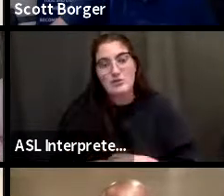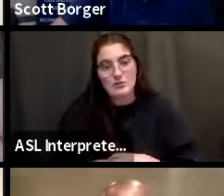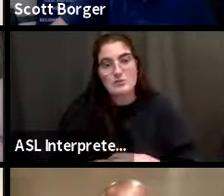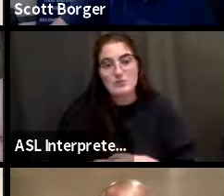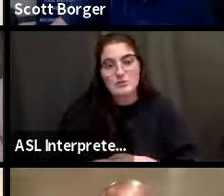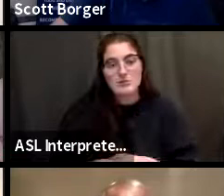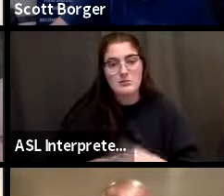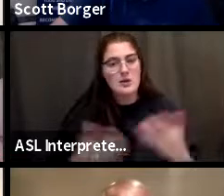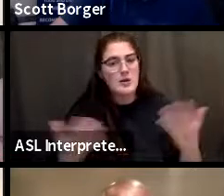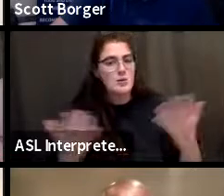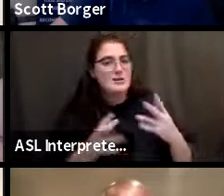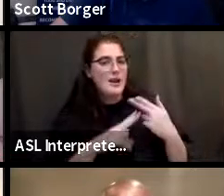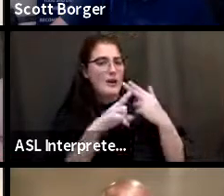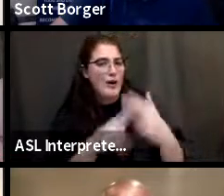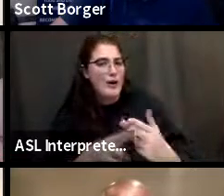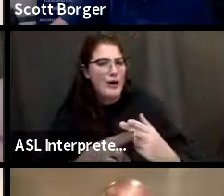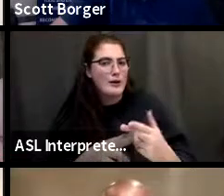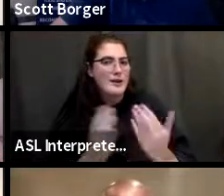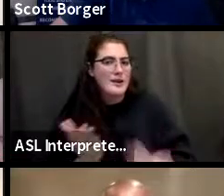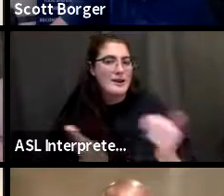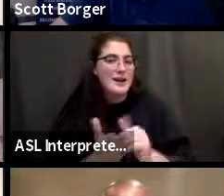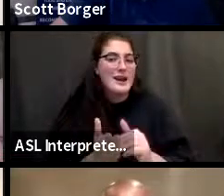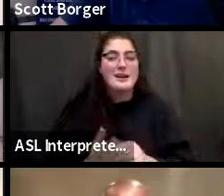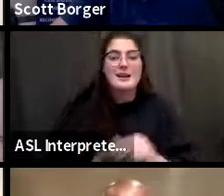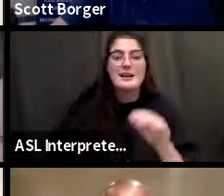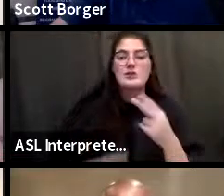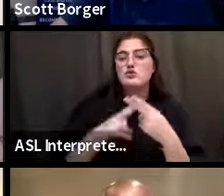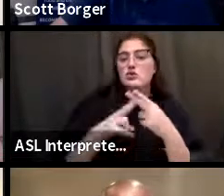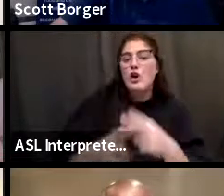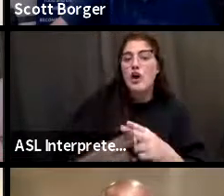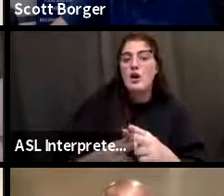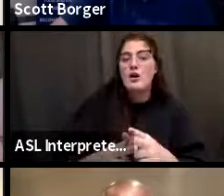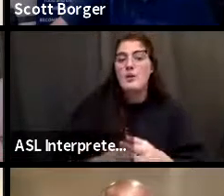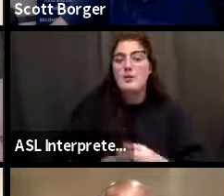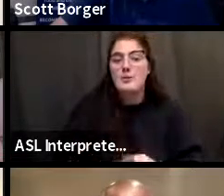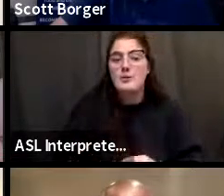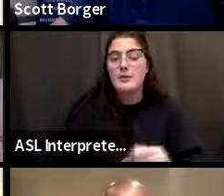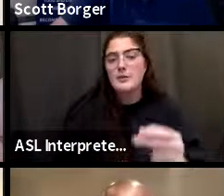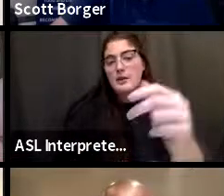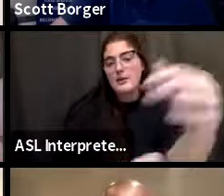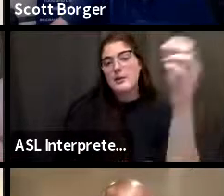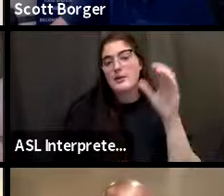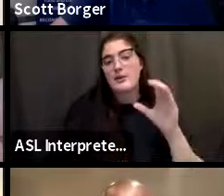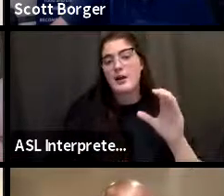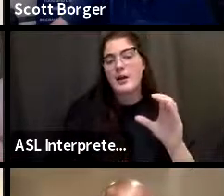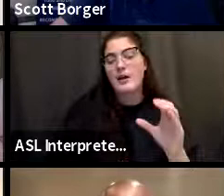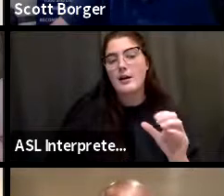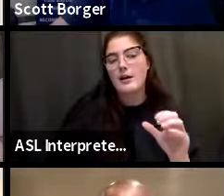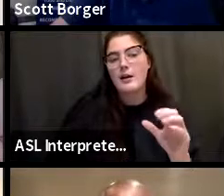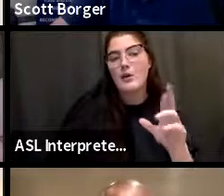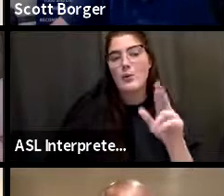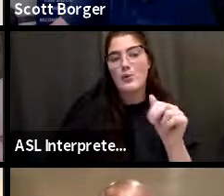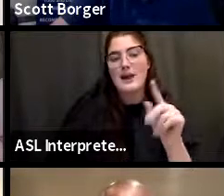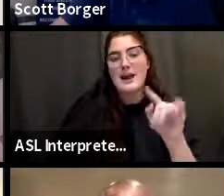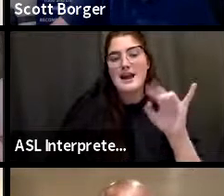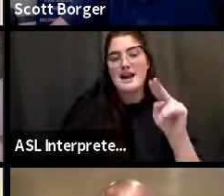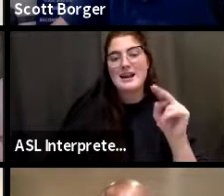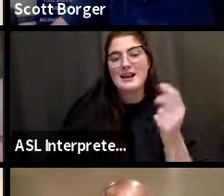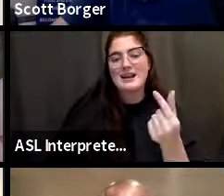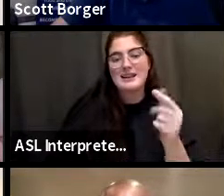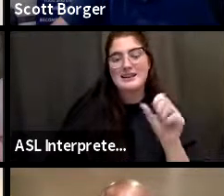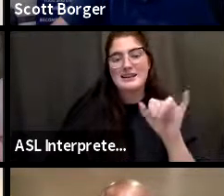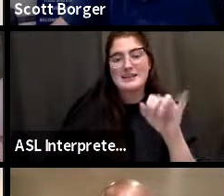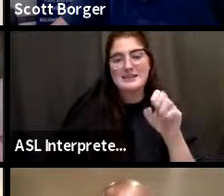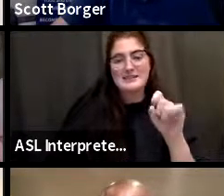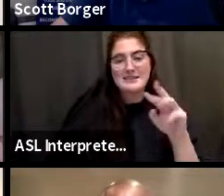What is that called again, Ernest? Thank you, Madam Mayor. It is called the Contractor Rating System. And what we also use that data